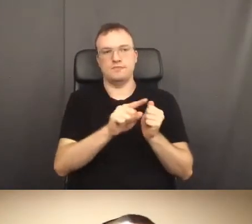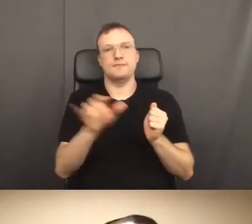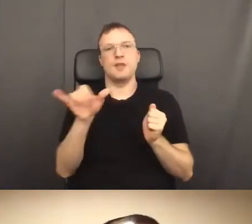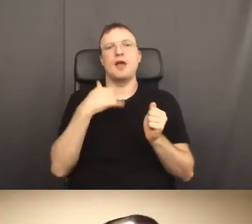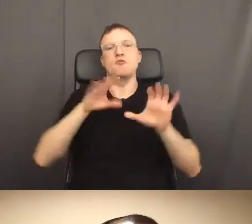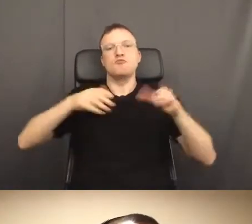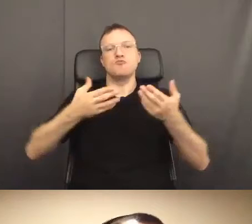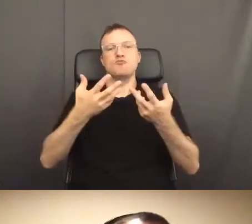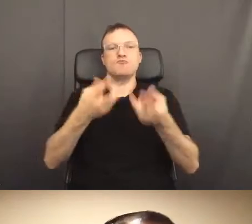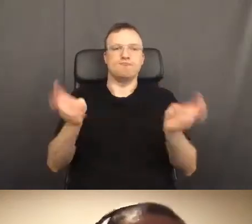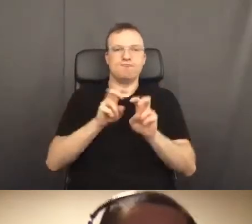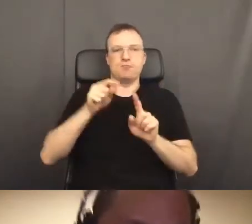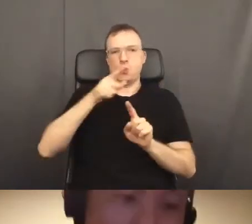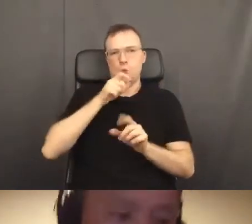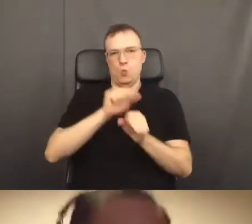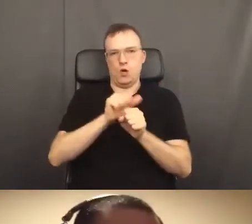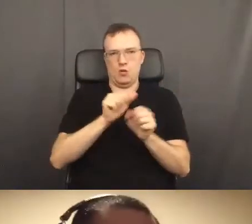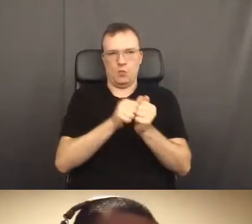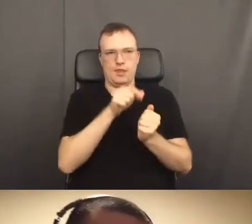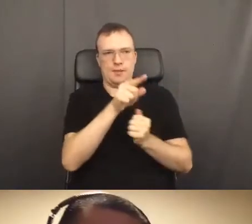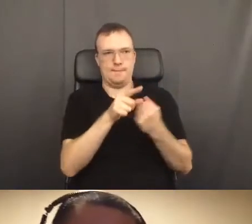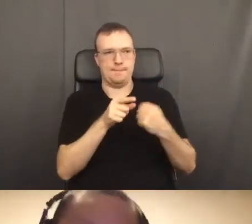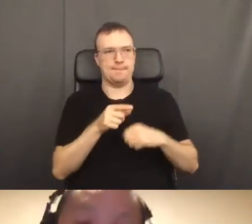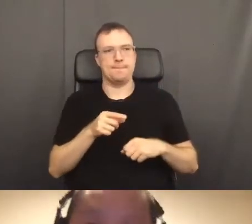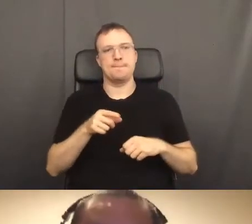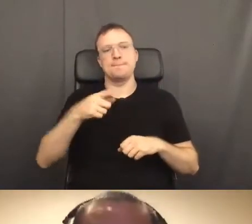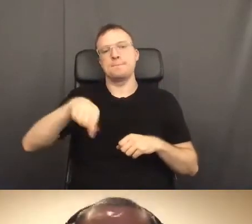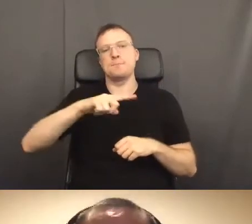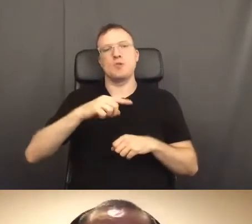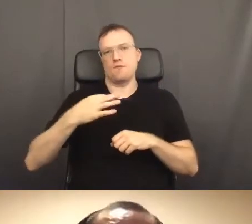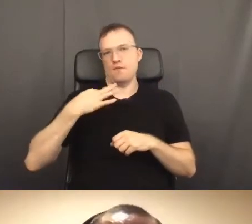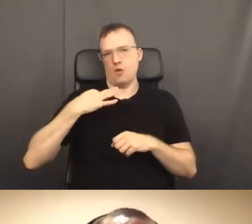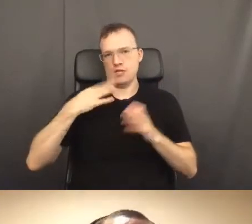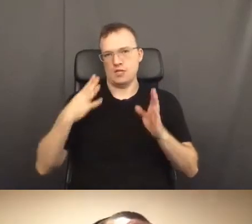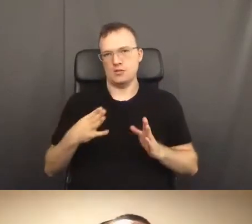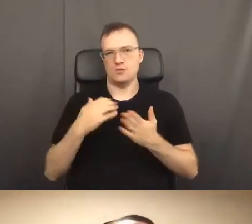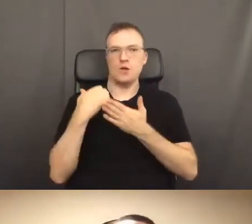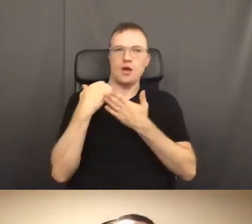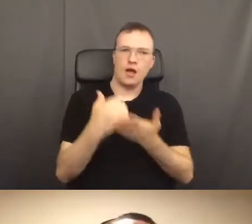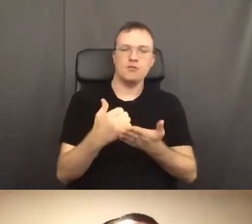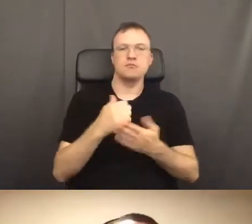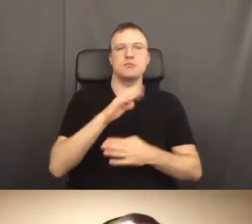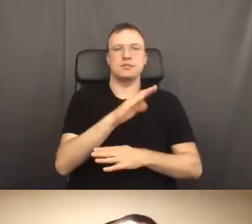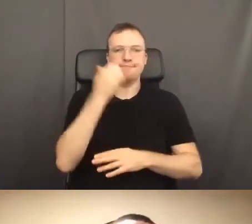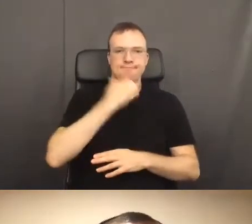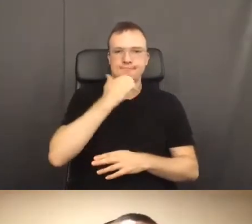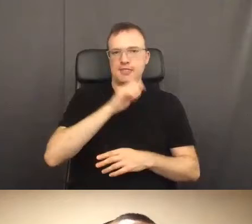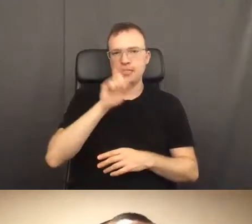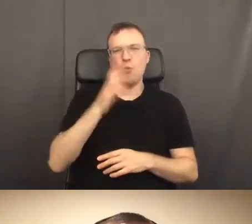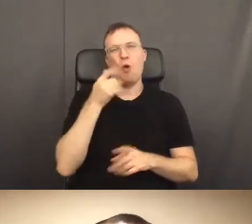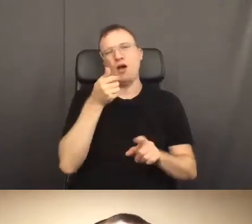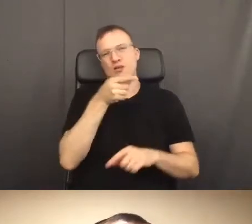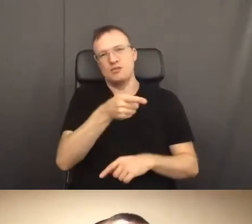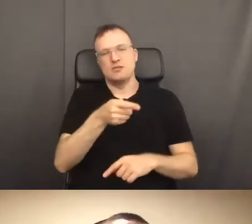of people who are volunteers to help his daily needs, and because he